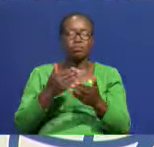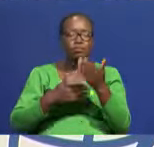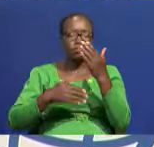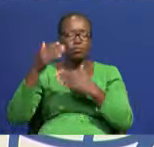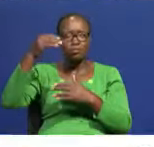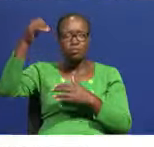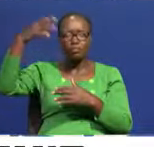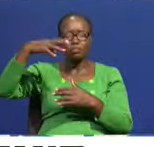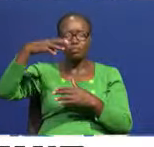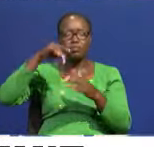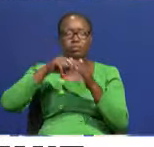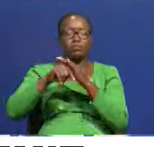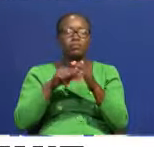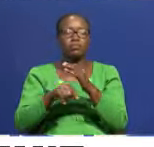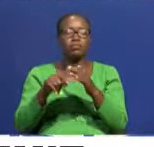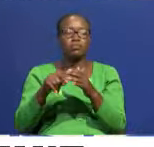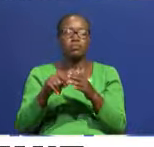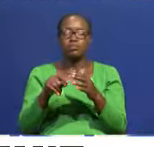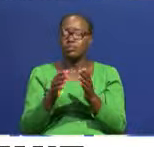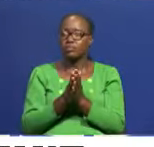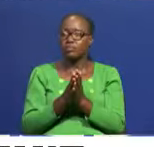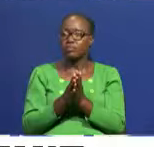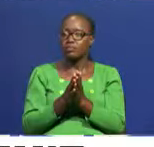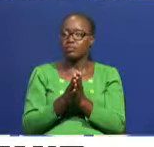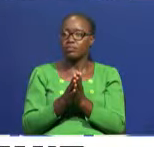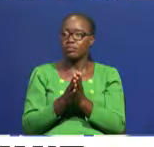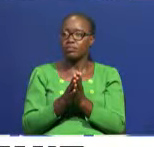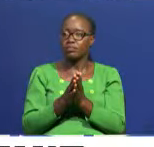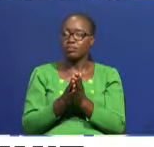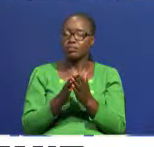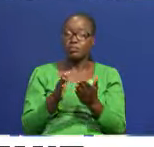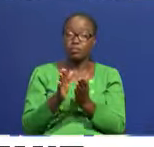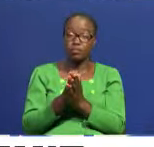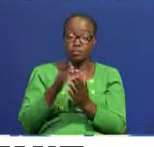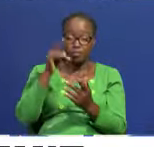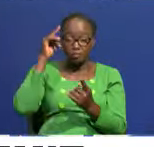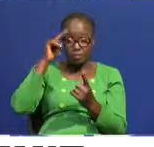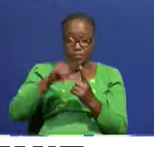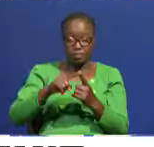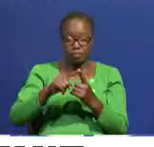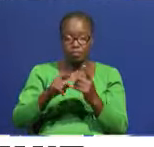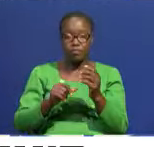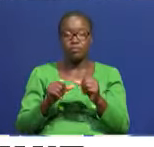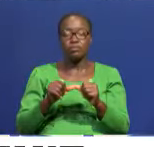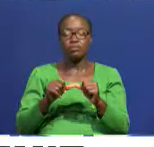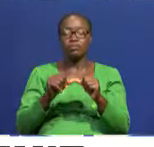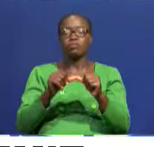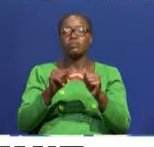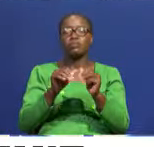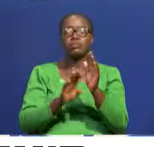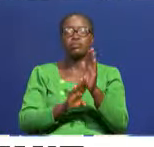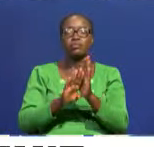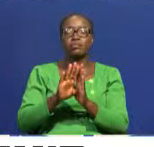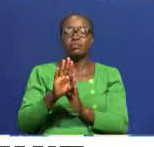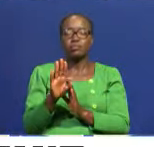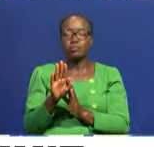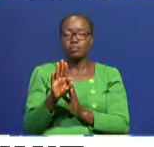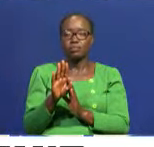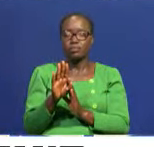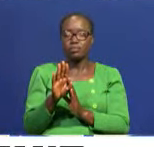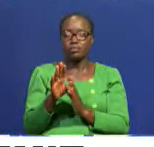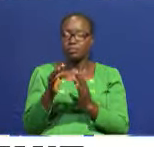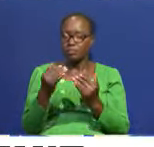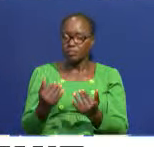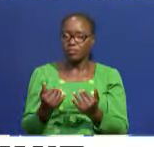access stands as a cornerstone for sustainable development. As it